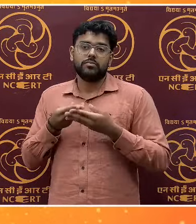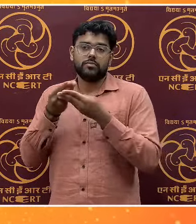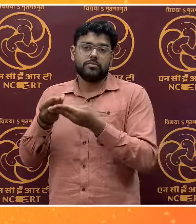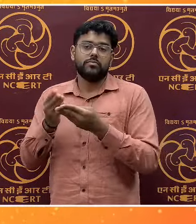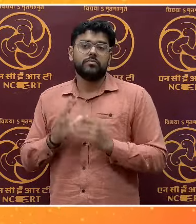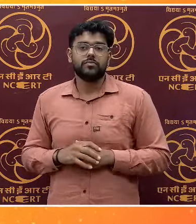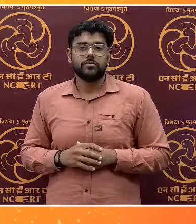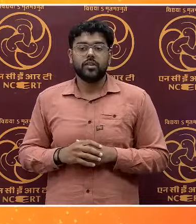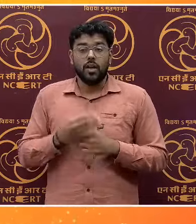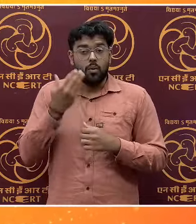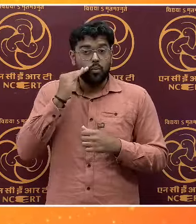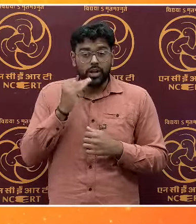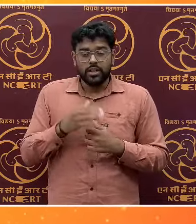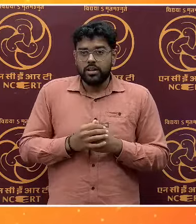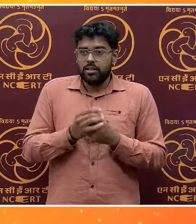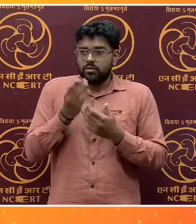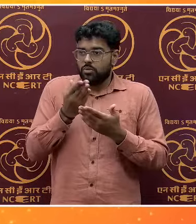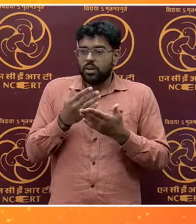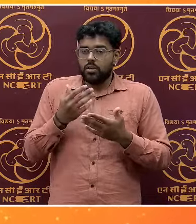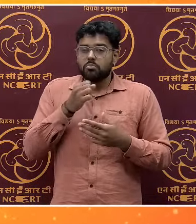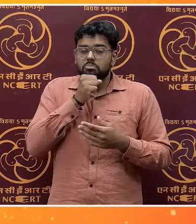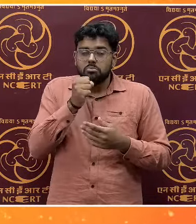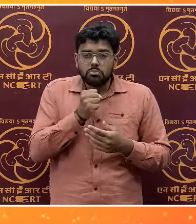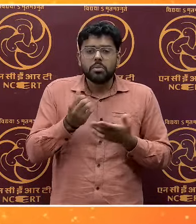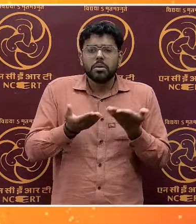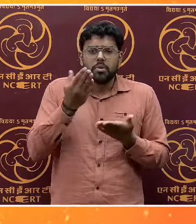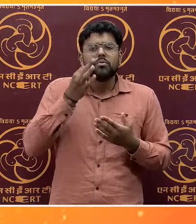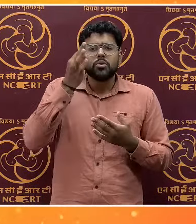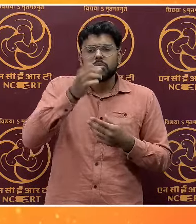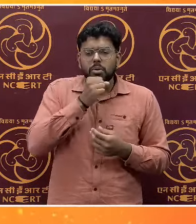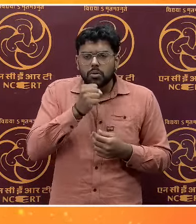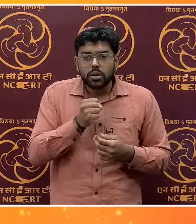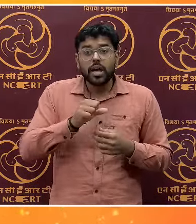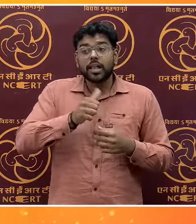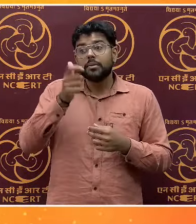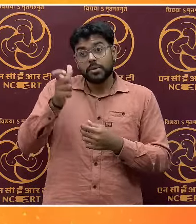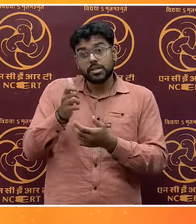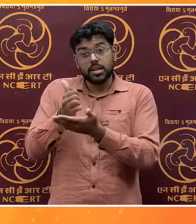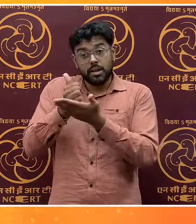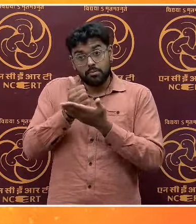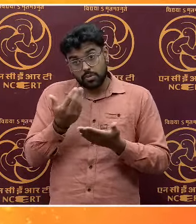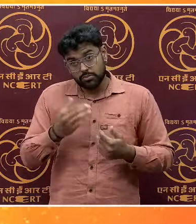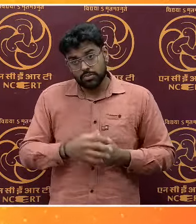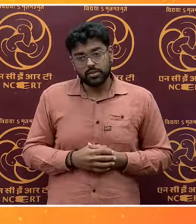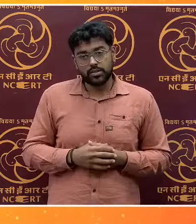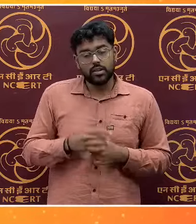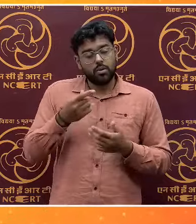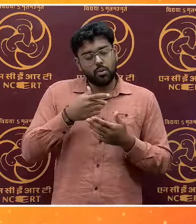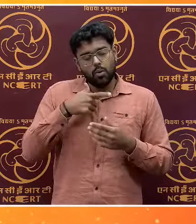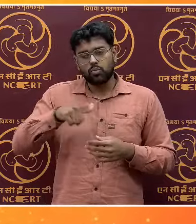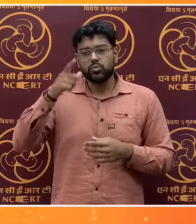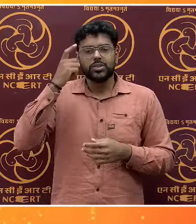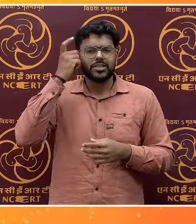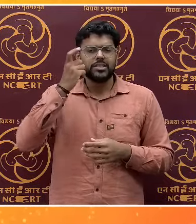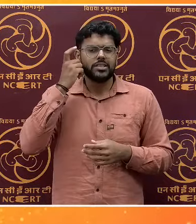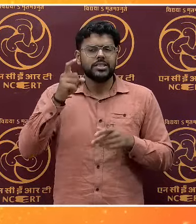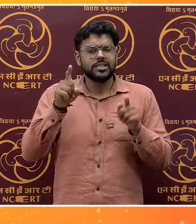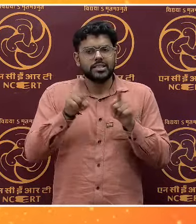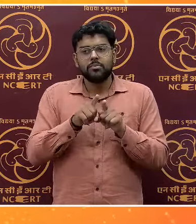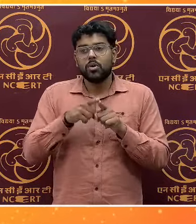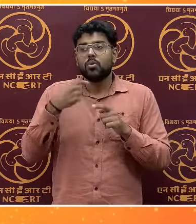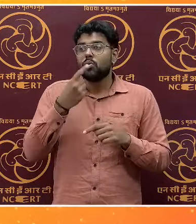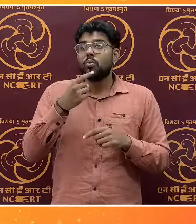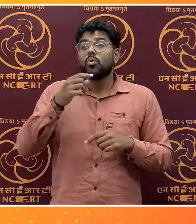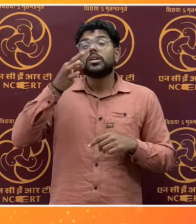and when you will be old, someone will there to help you. So just always think that it's you who will